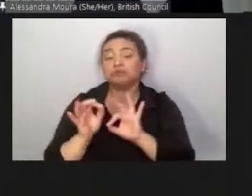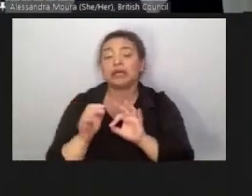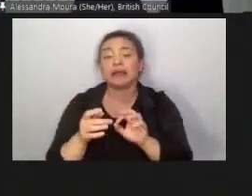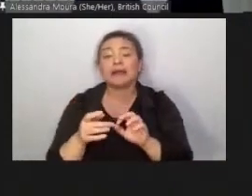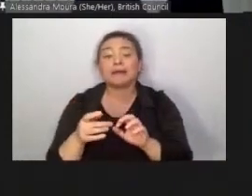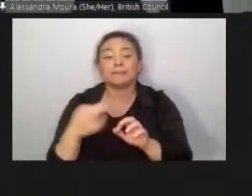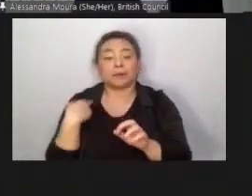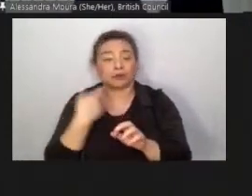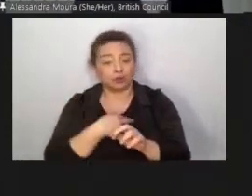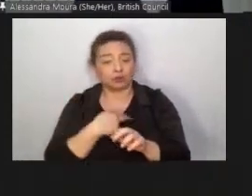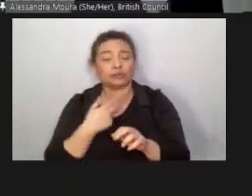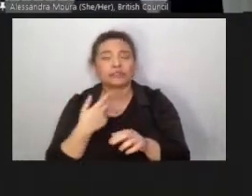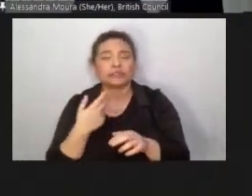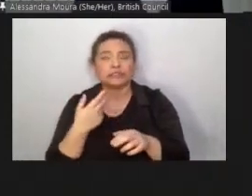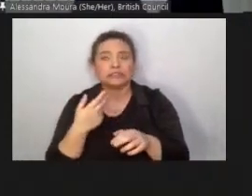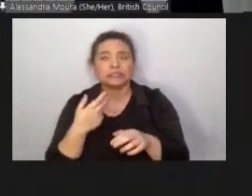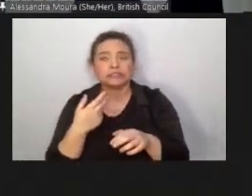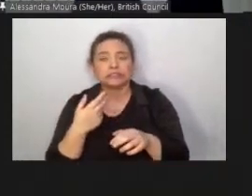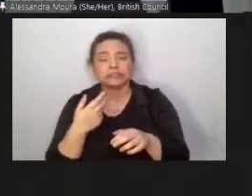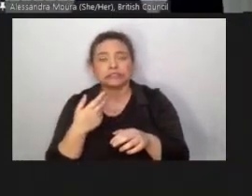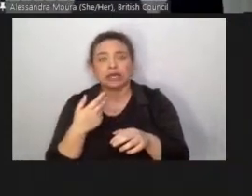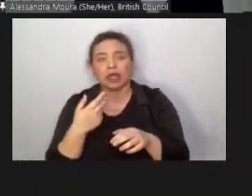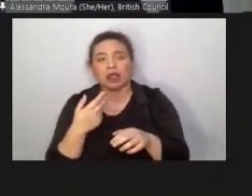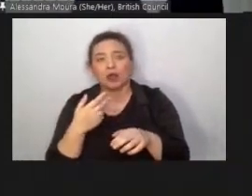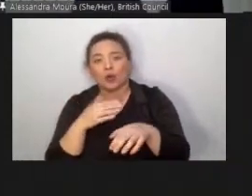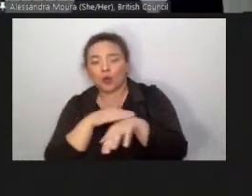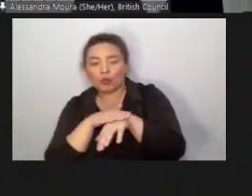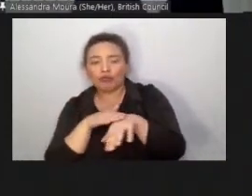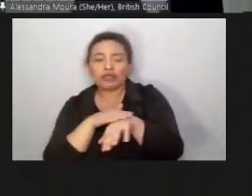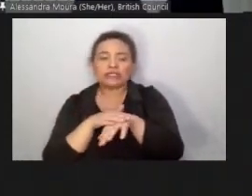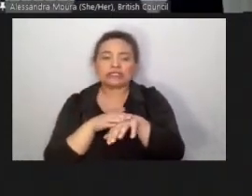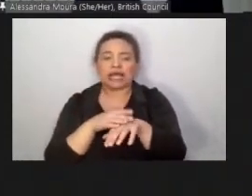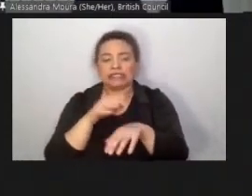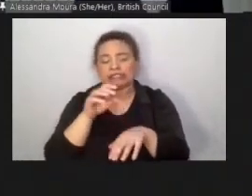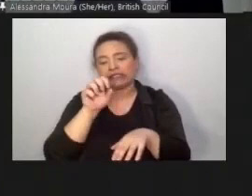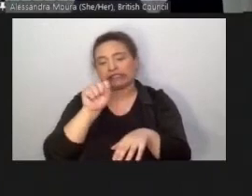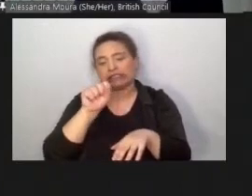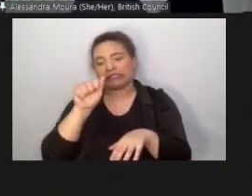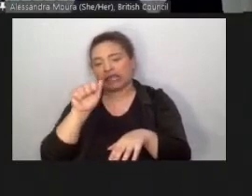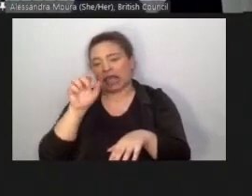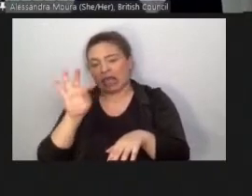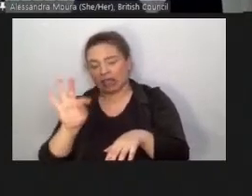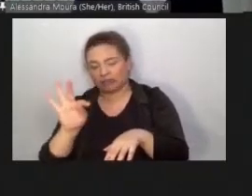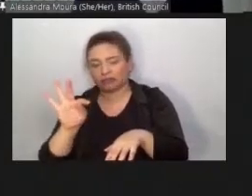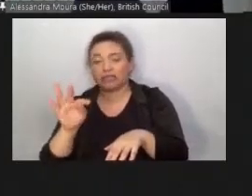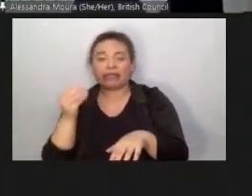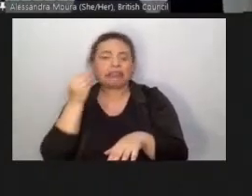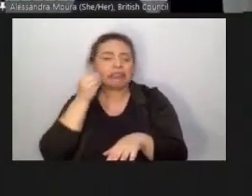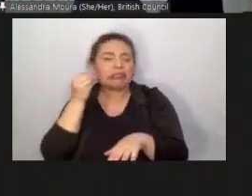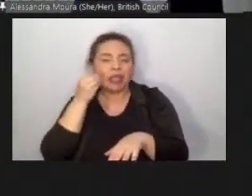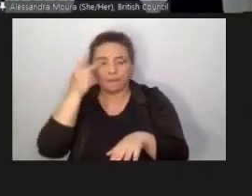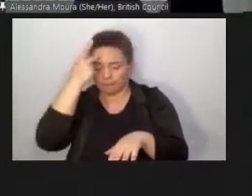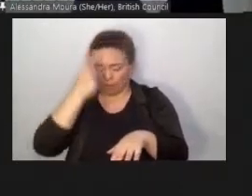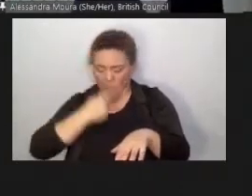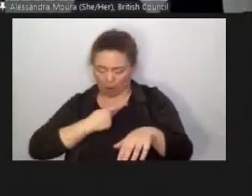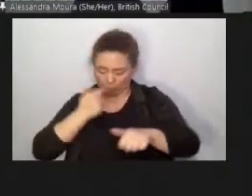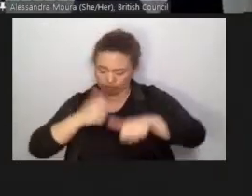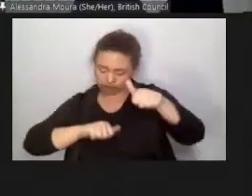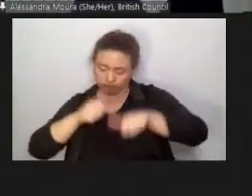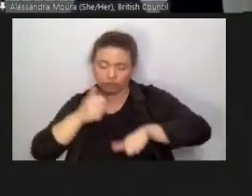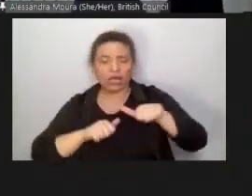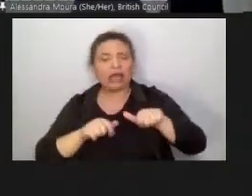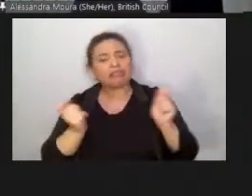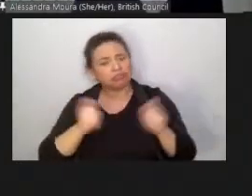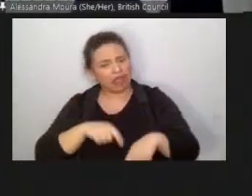self-assessment test. So this is similar to it. This is something that teachers can do on their own, and the self-assessment test is meant